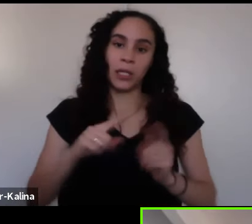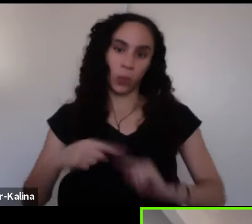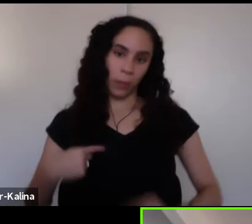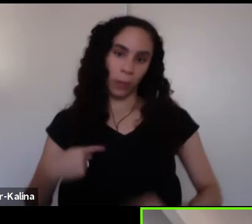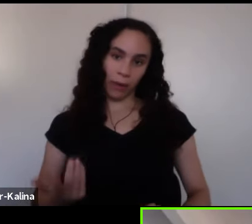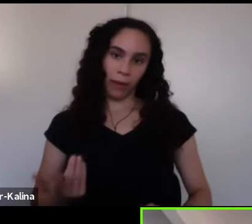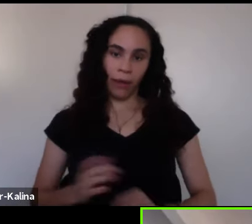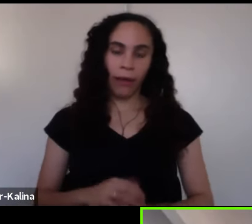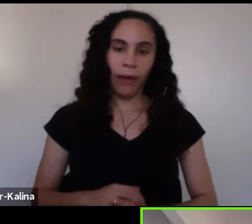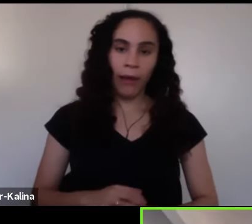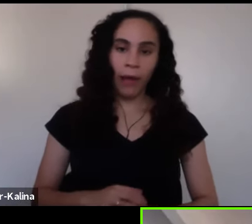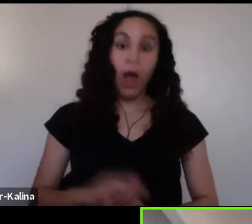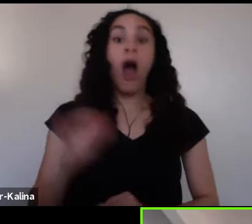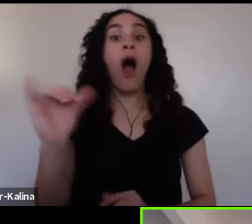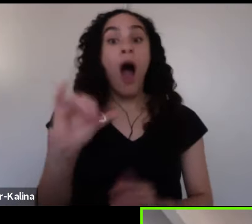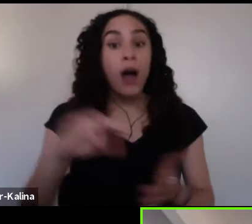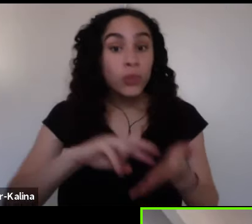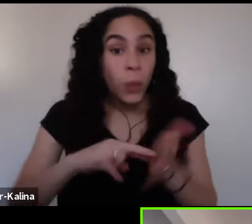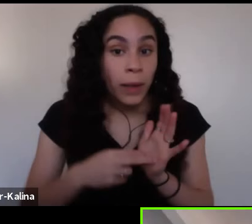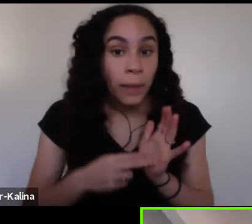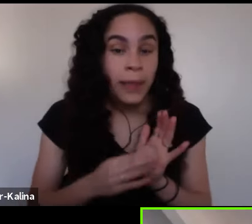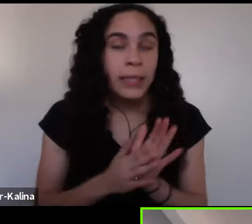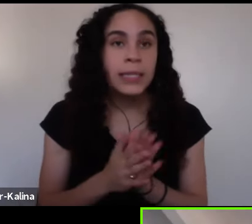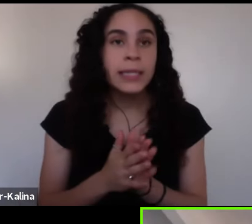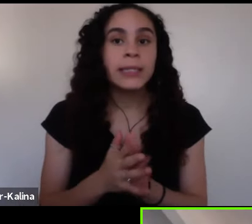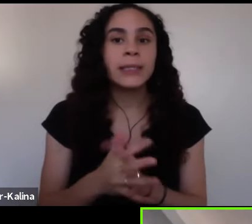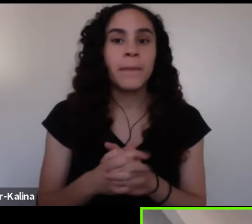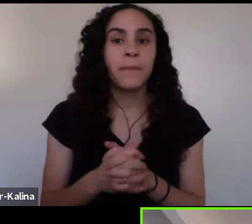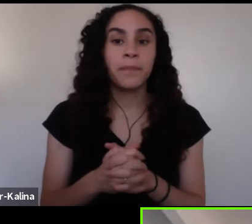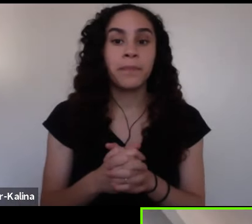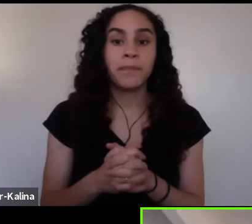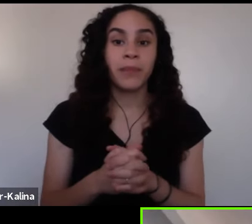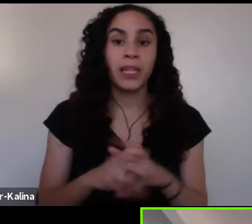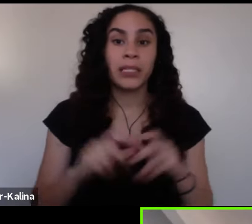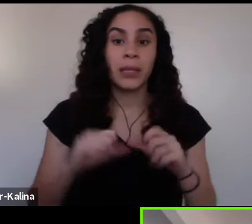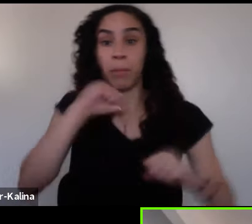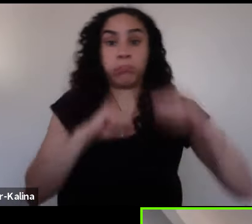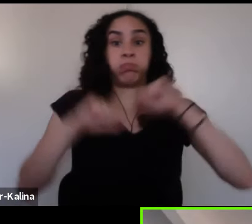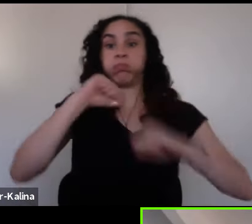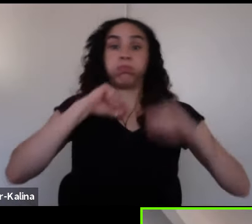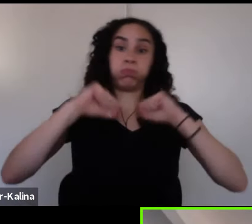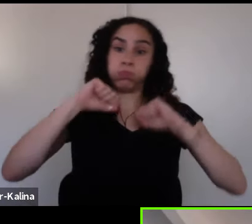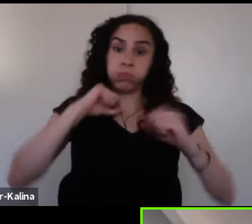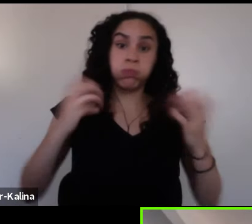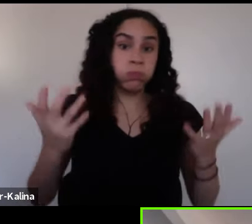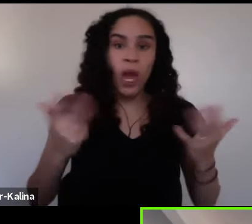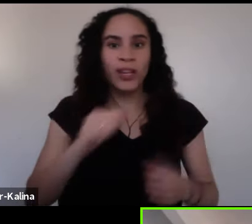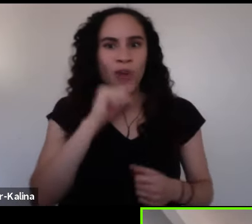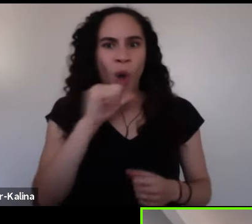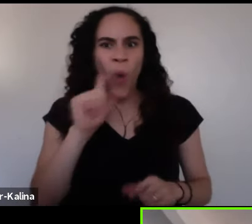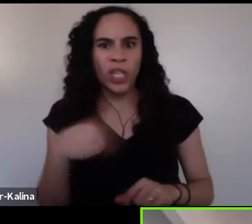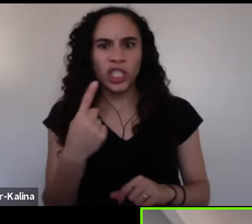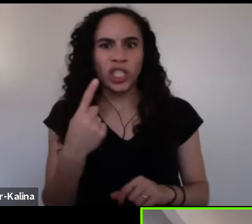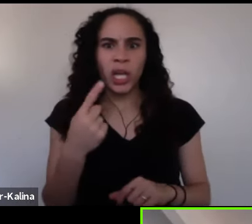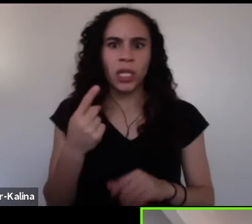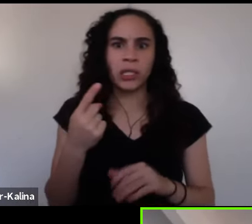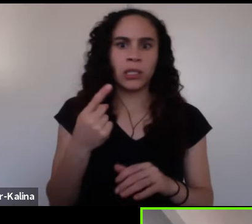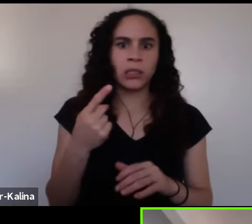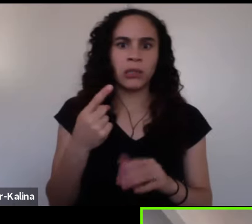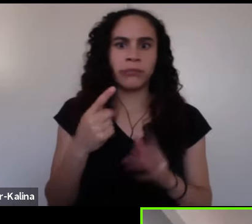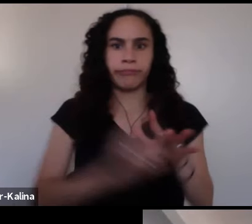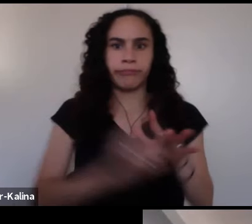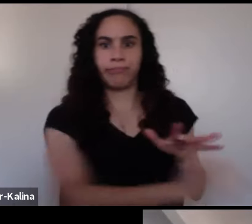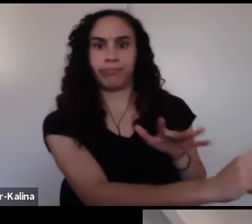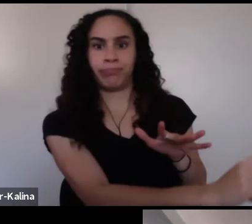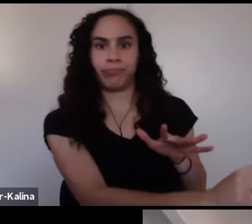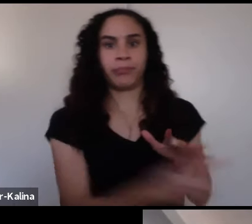means allyship also means taking the hits when they come too. don't just leave it up to us, don't take off and run off.